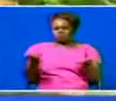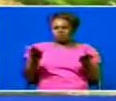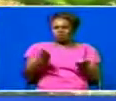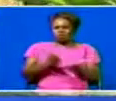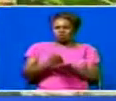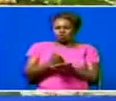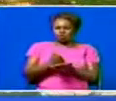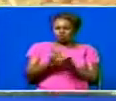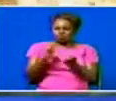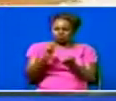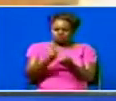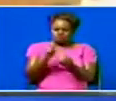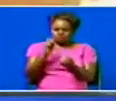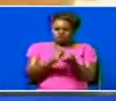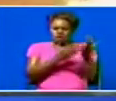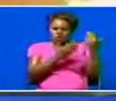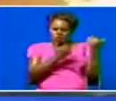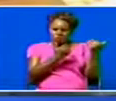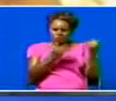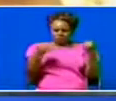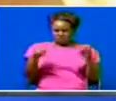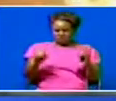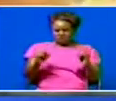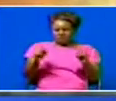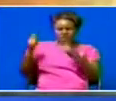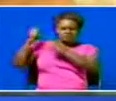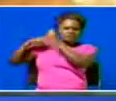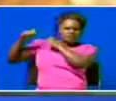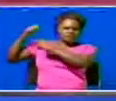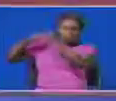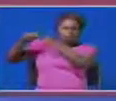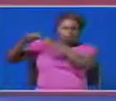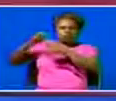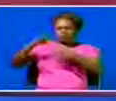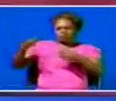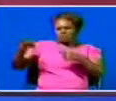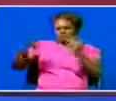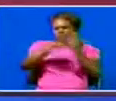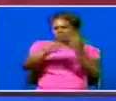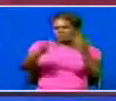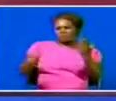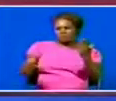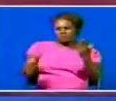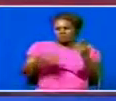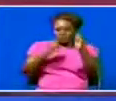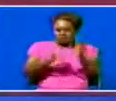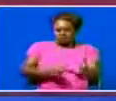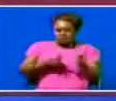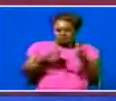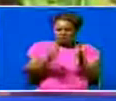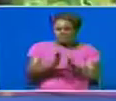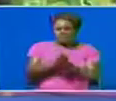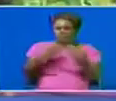breeding experiments. They hope that such efforts can make traditional varieties even more popular with farmers and